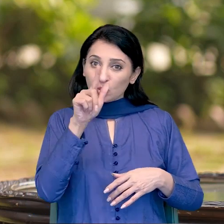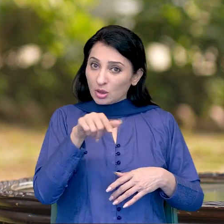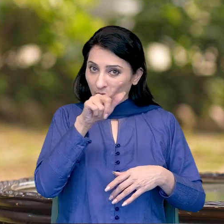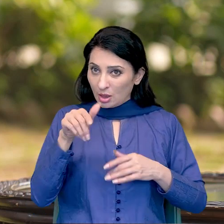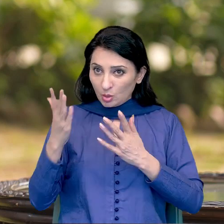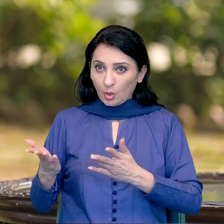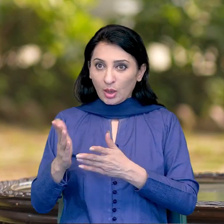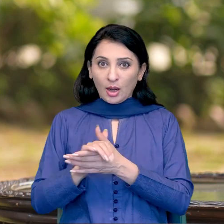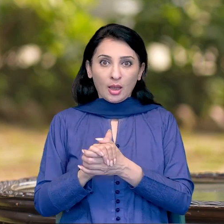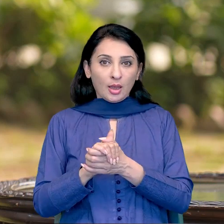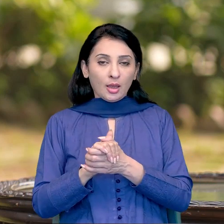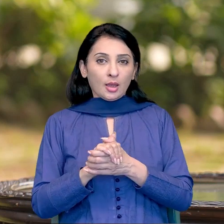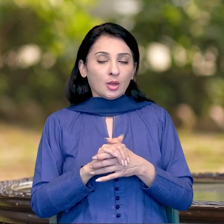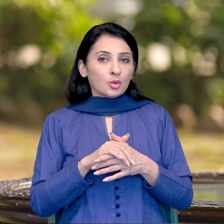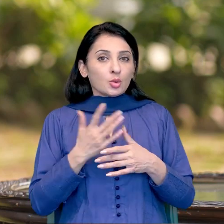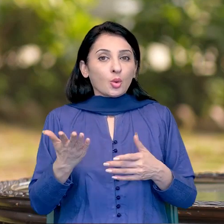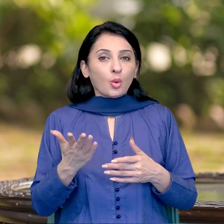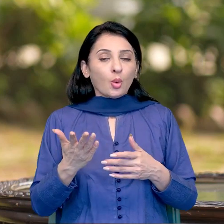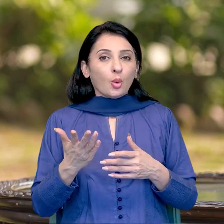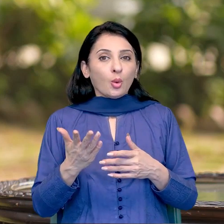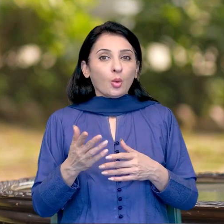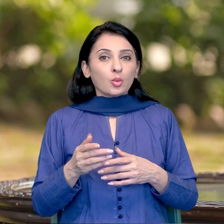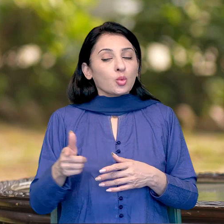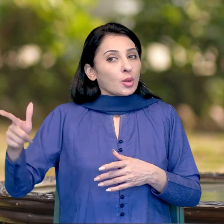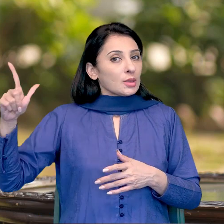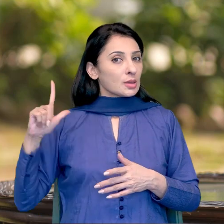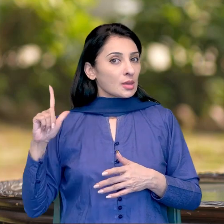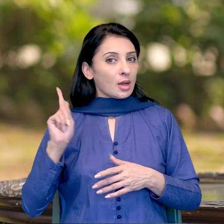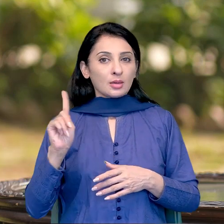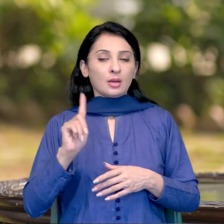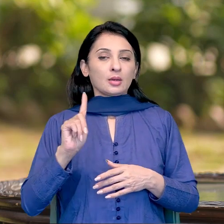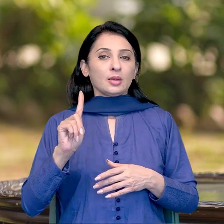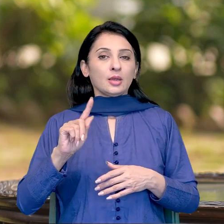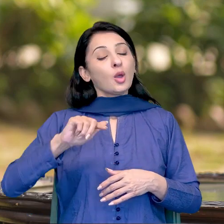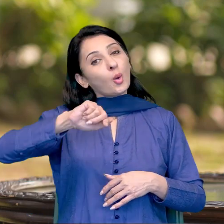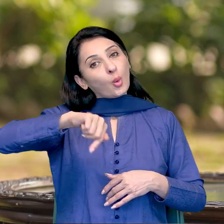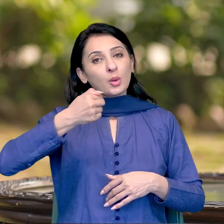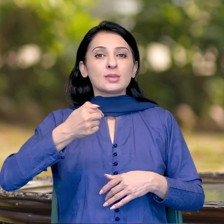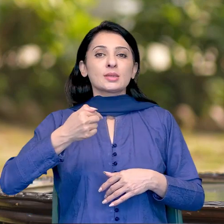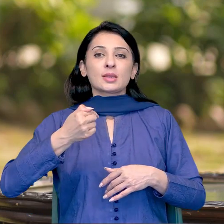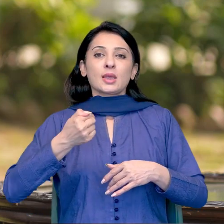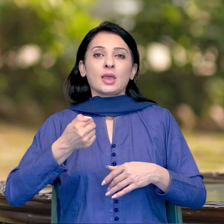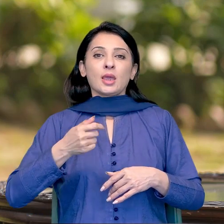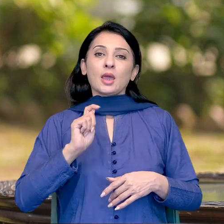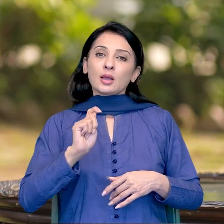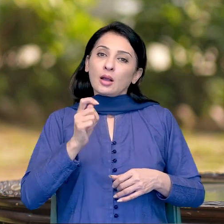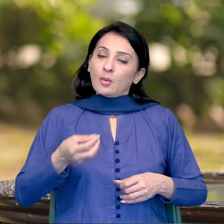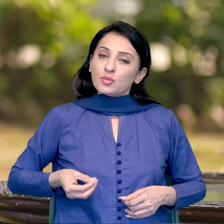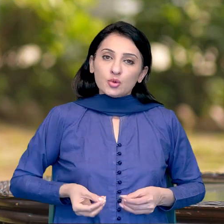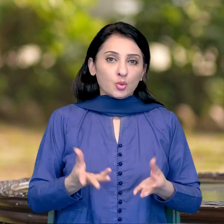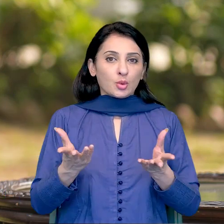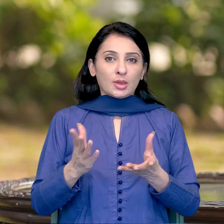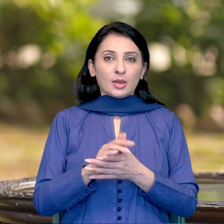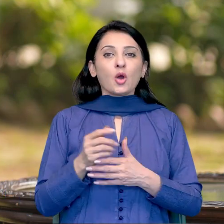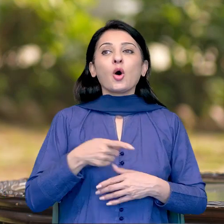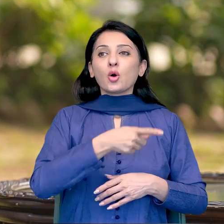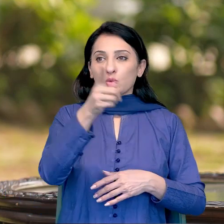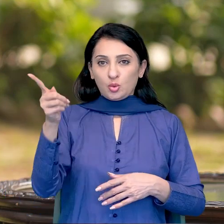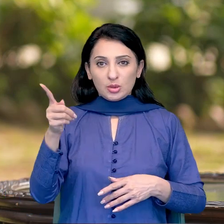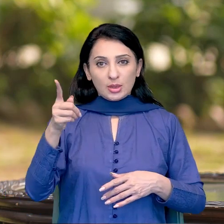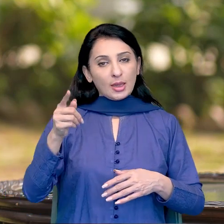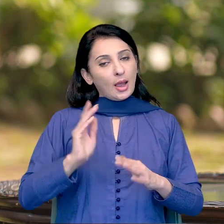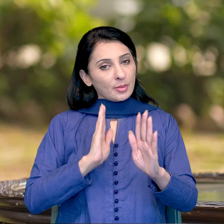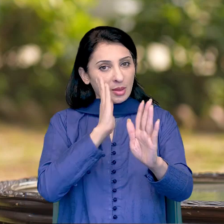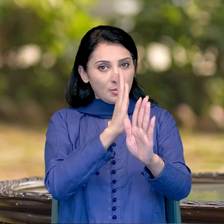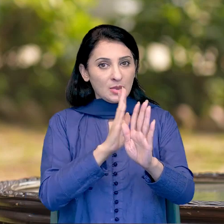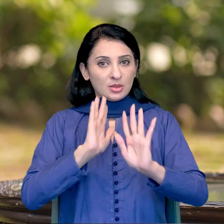something wrong in the society, something that doesn't quite fit with you. Do not wait for others to take the first step. If you take the first step, others will